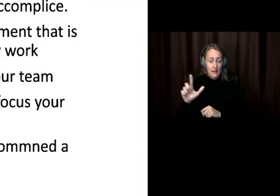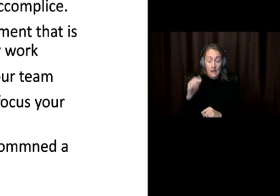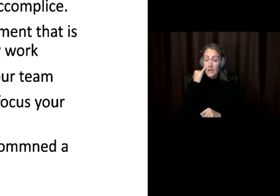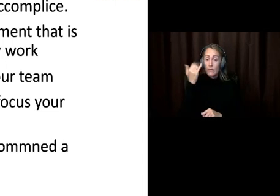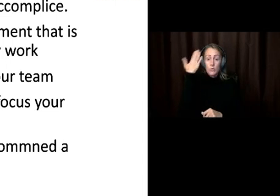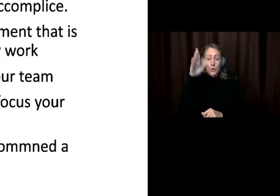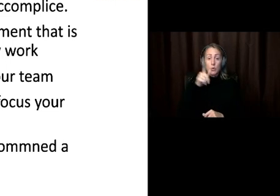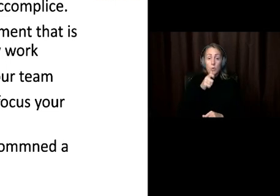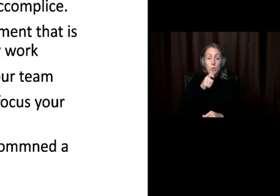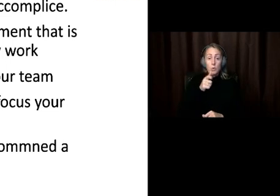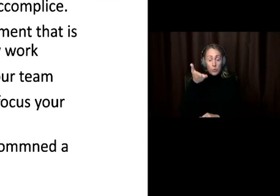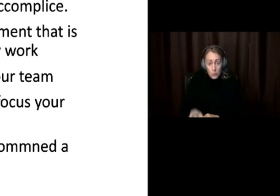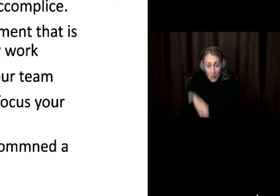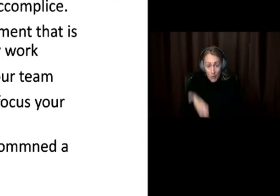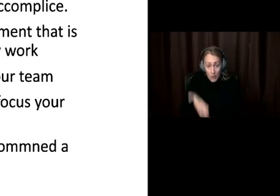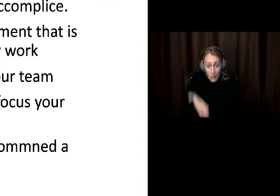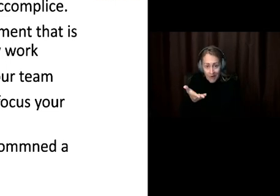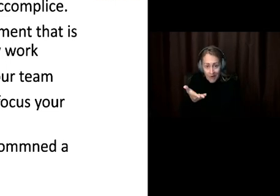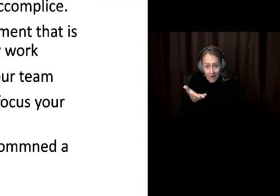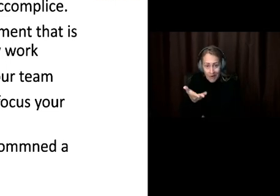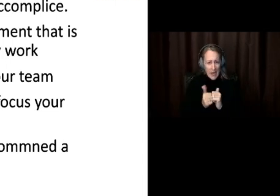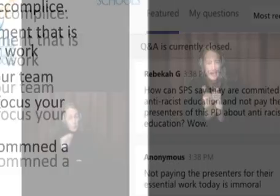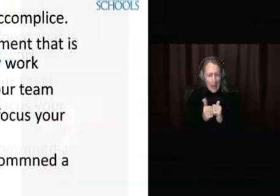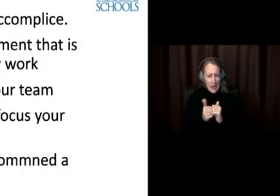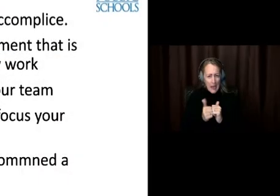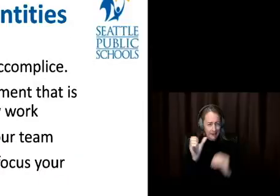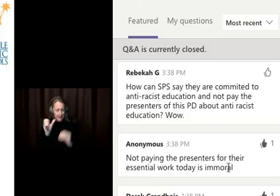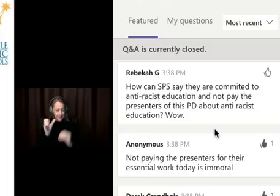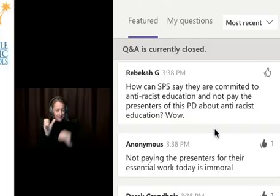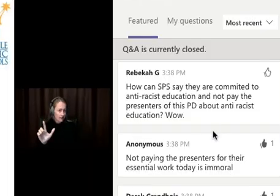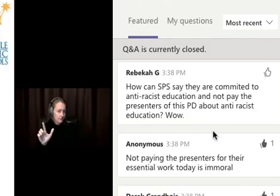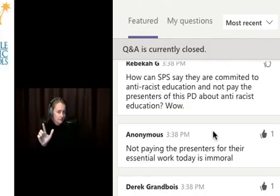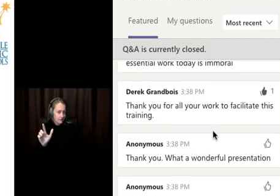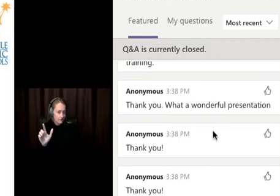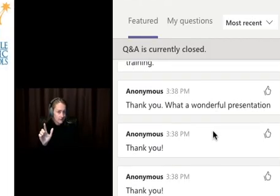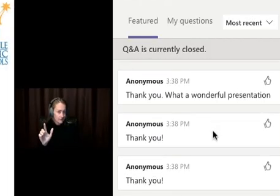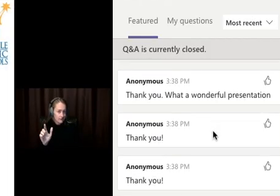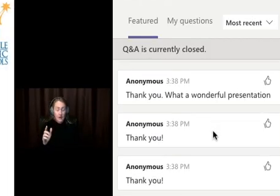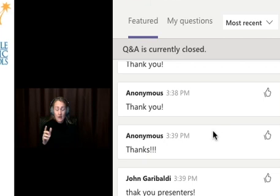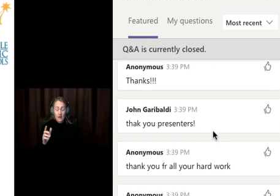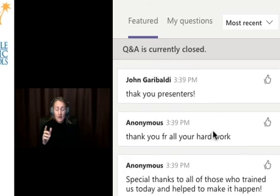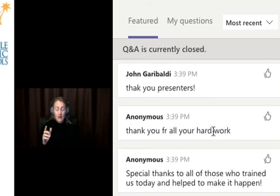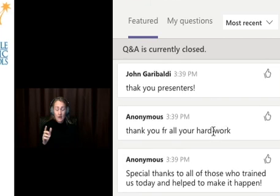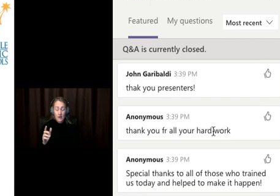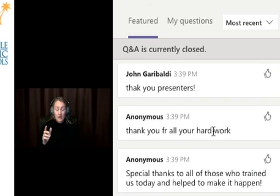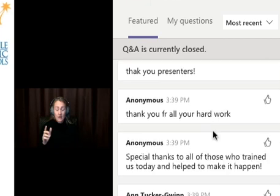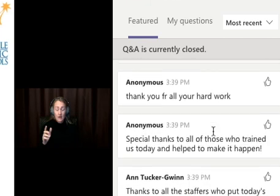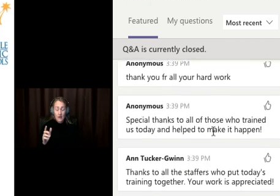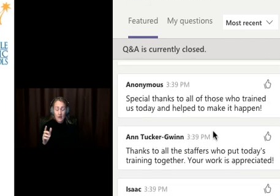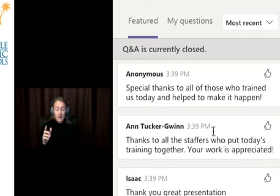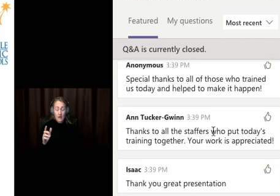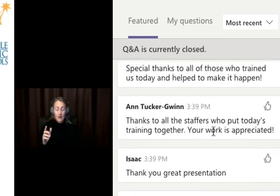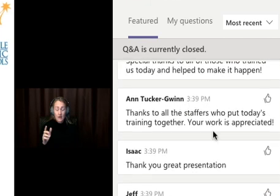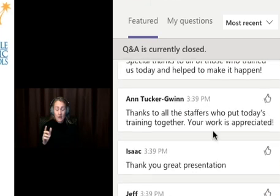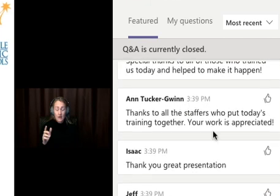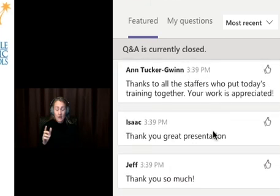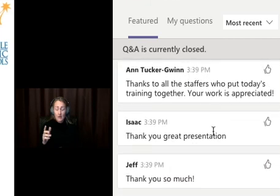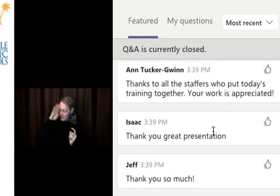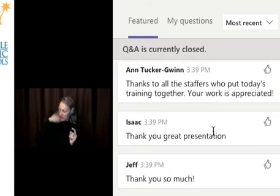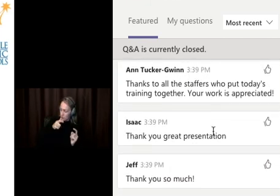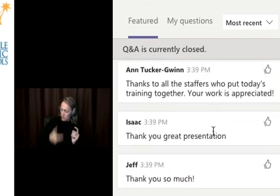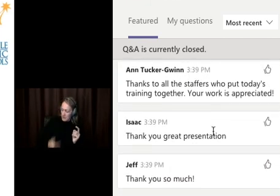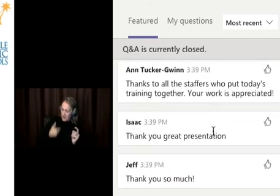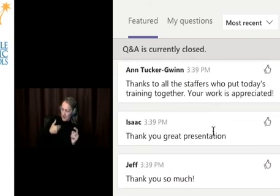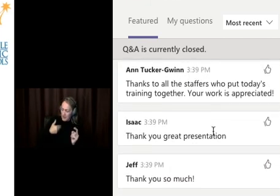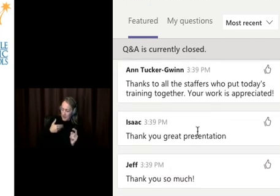right? And the same is going to go for your students. If you know yourself well and you're able to think about and talk about that hopefully you can help your students